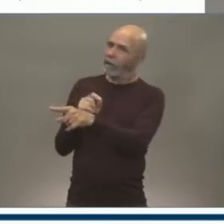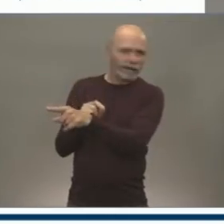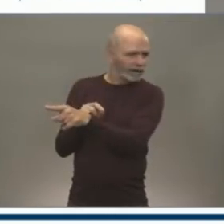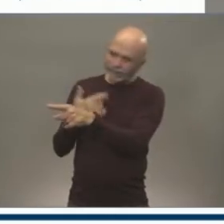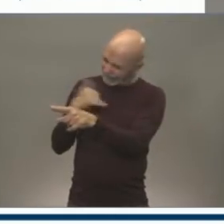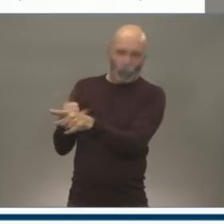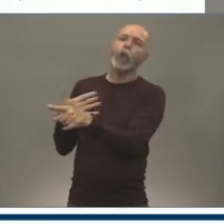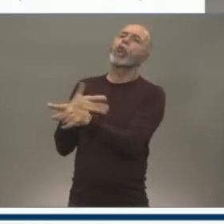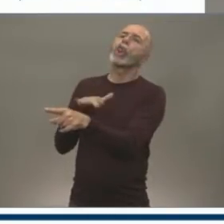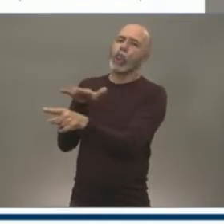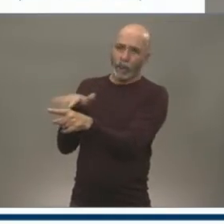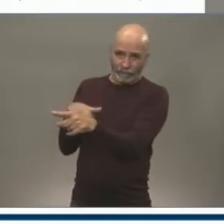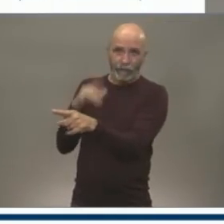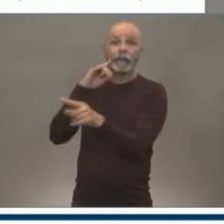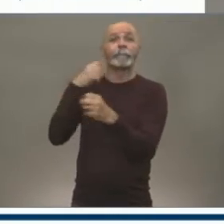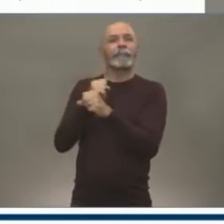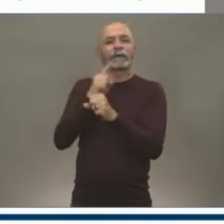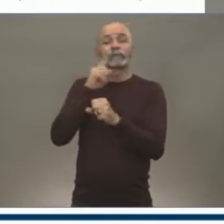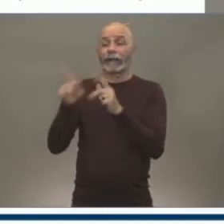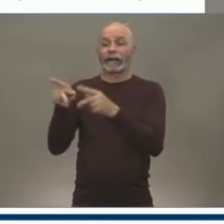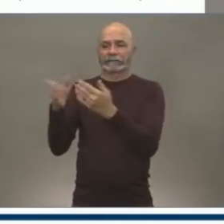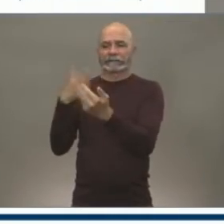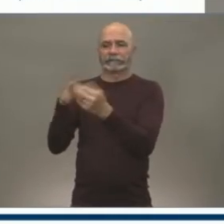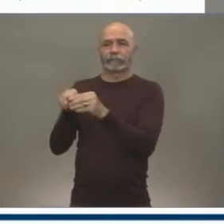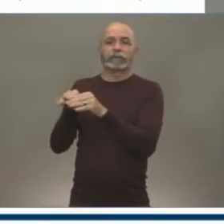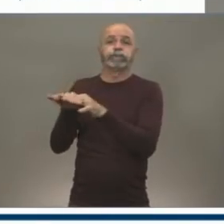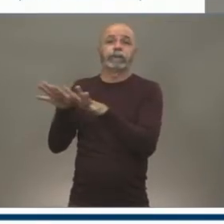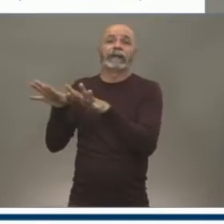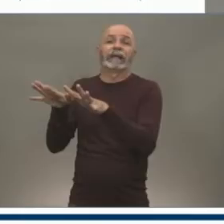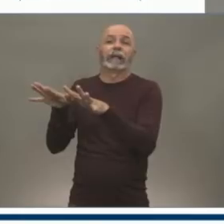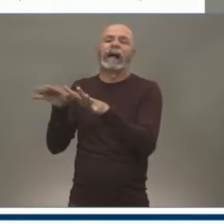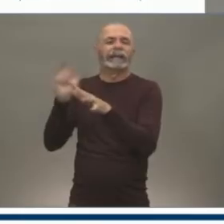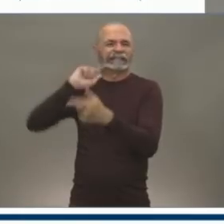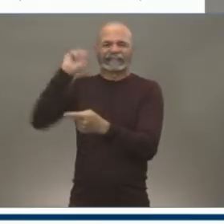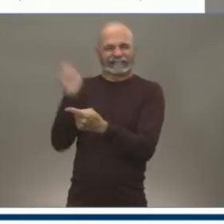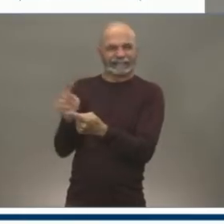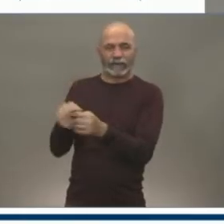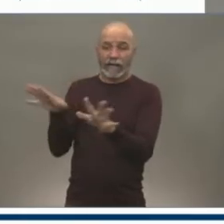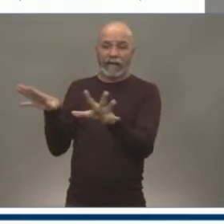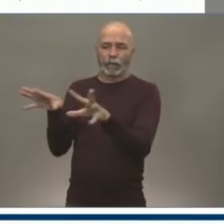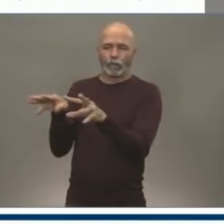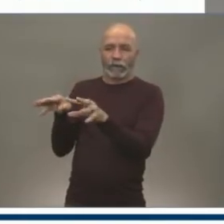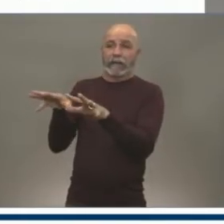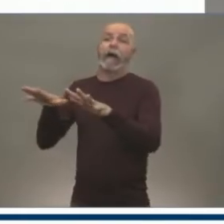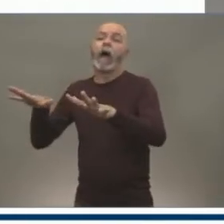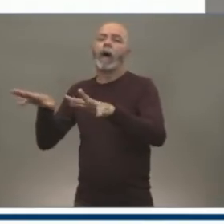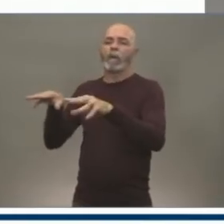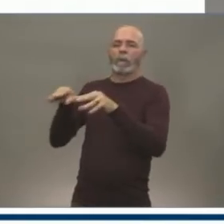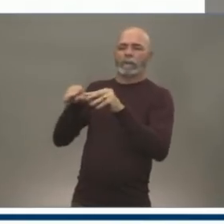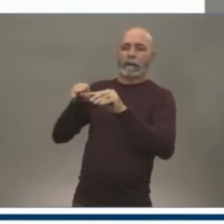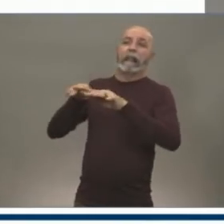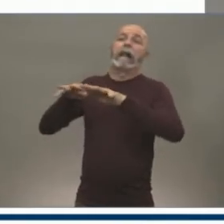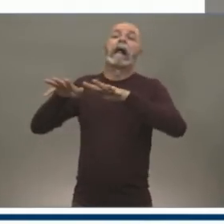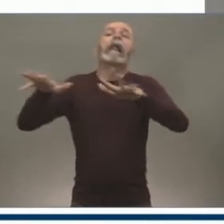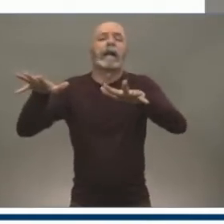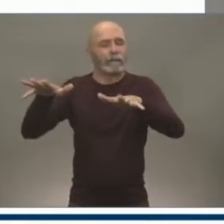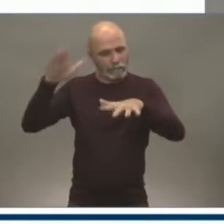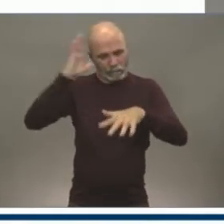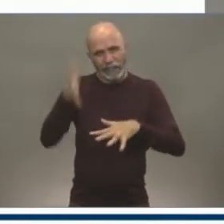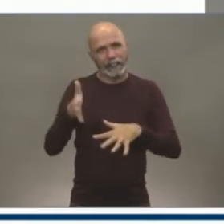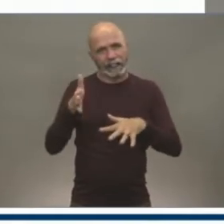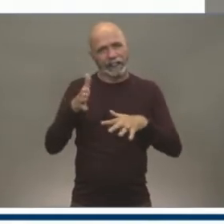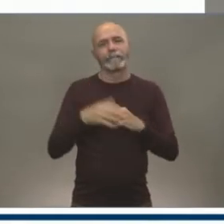which slows down everybody's movement, decreases the chance for the virus to be spread, we're investing in